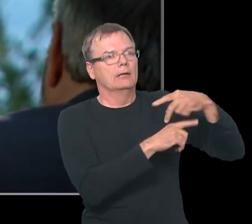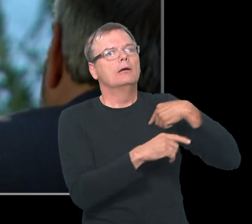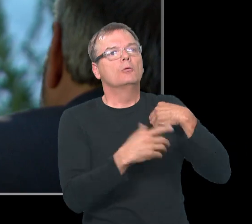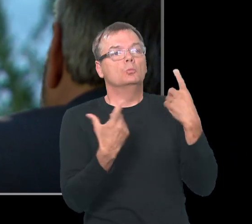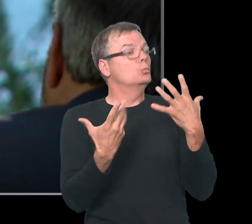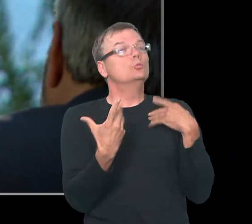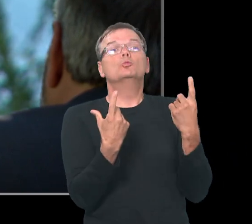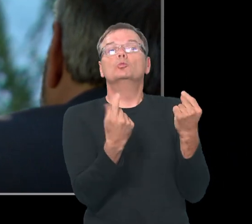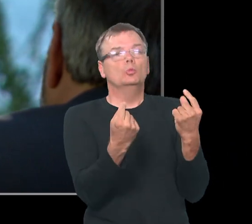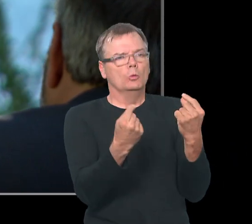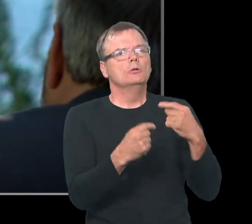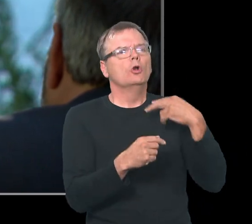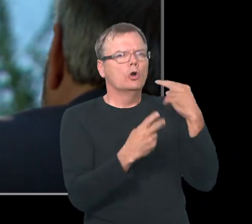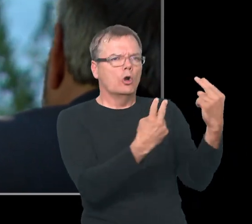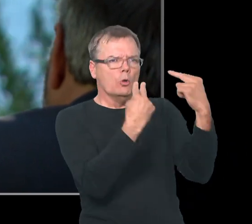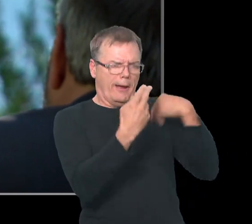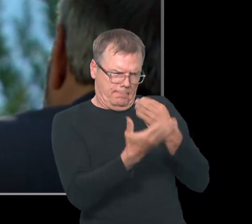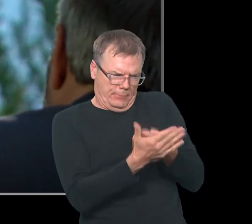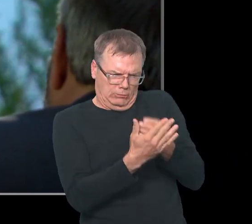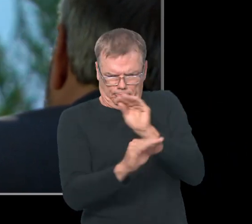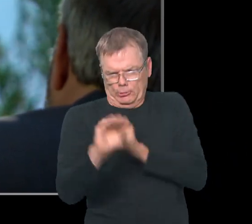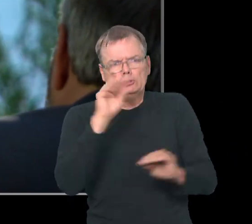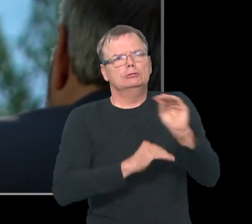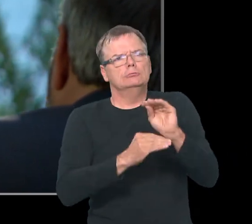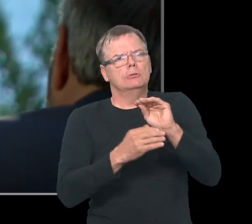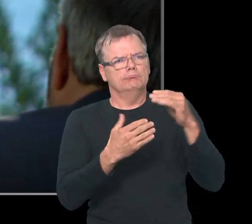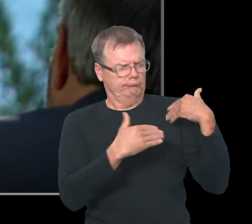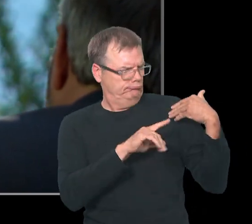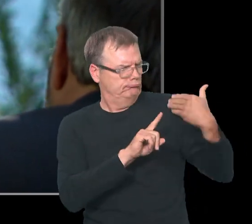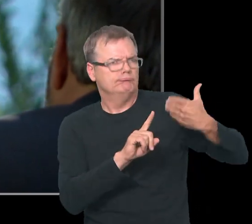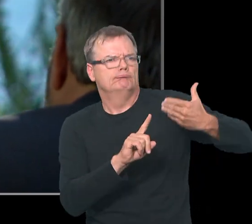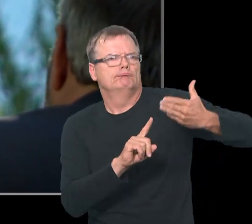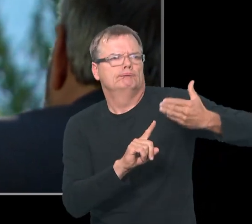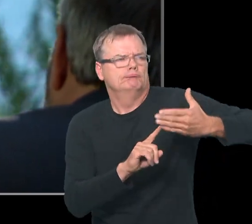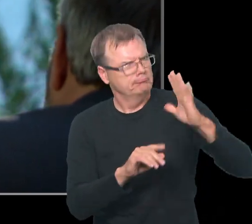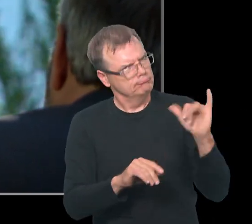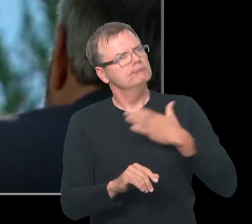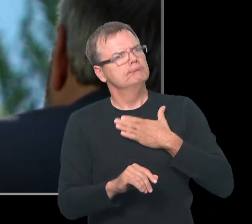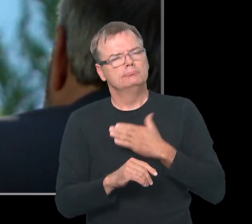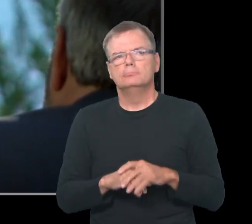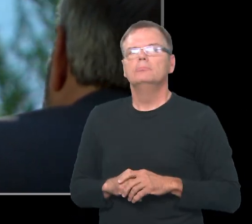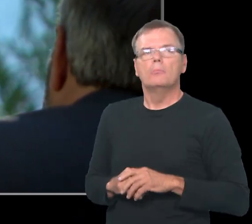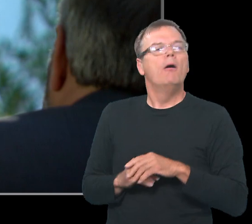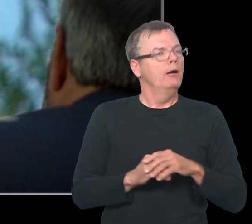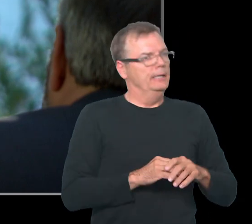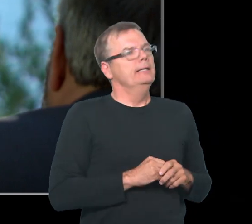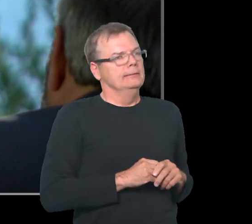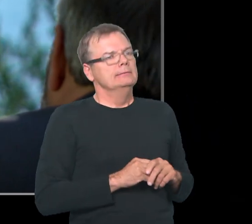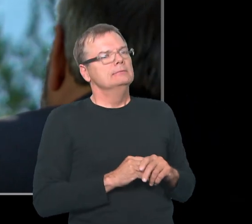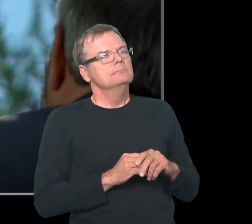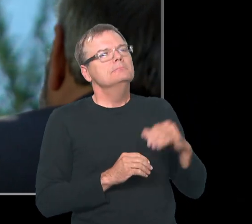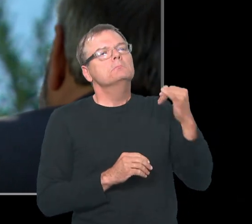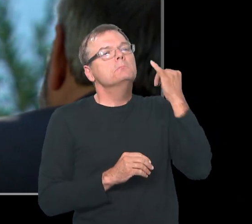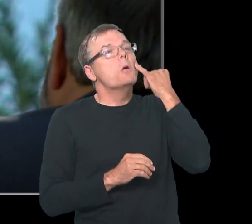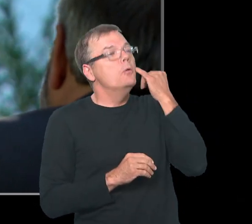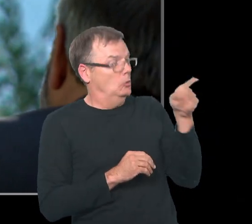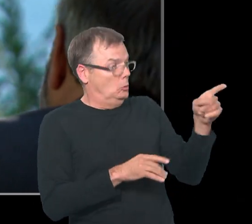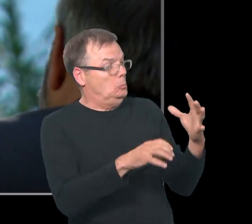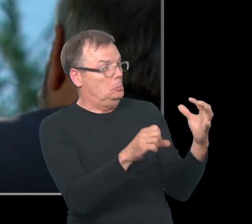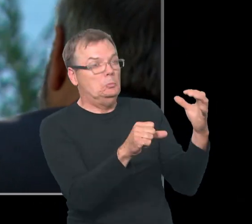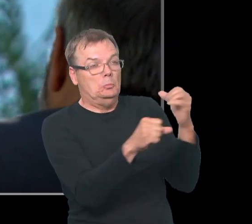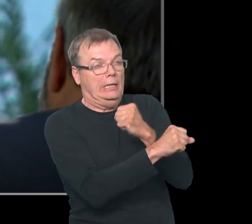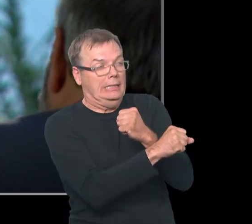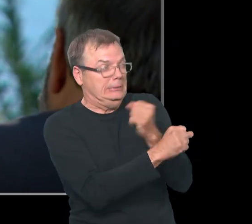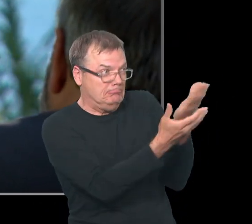election, can you see us sitting here a year from now and you looking at me and saying, look, global economic conditions made